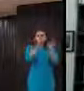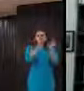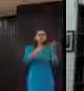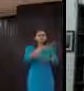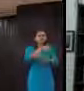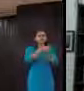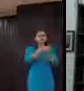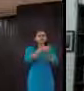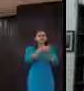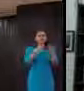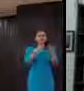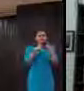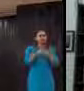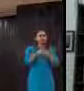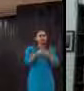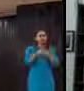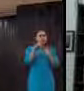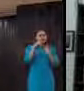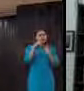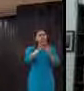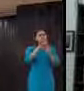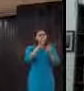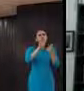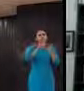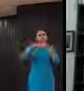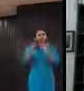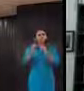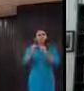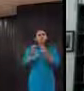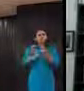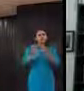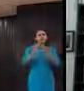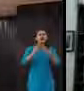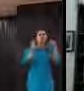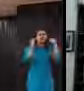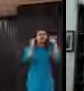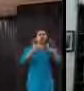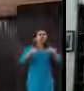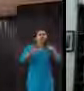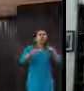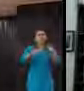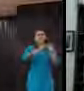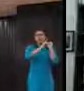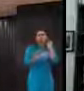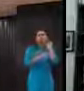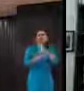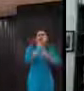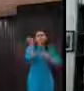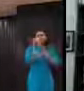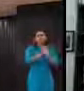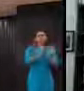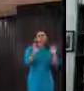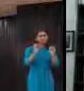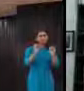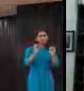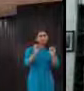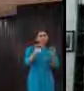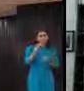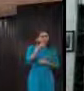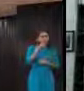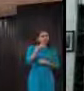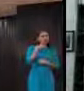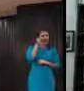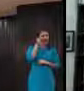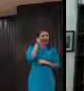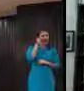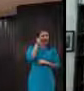35A in the Jammu and Kashmir High Court, but last minute the writ petition was not filed. And I had another doubt, which I had not really got